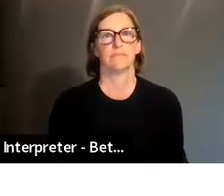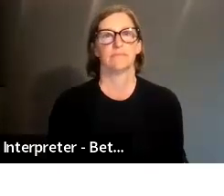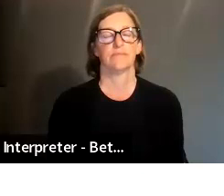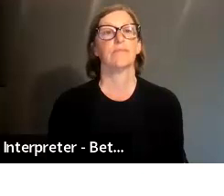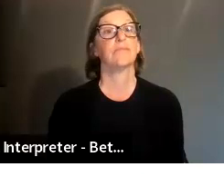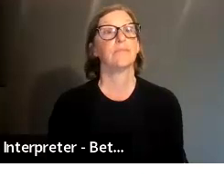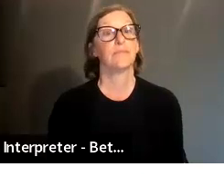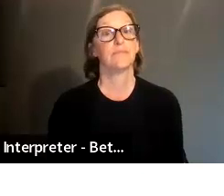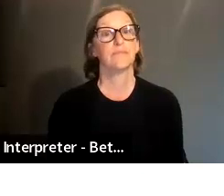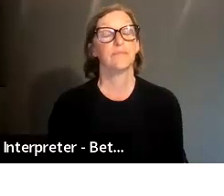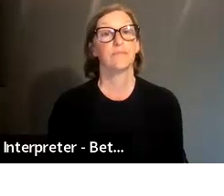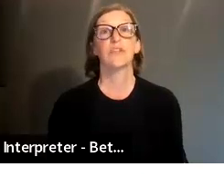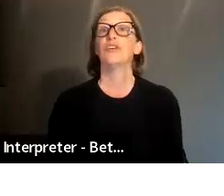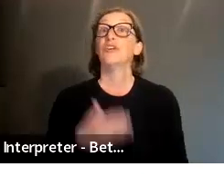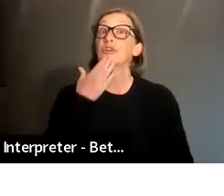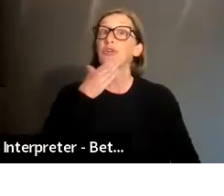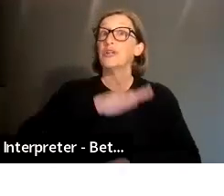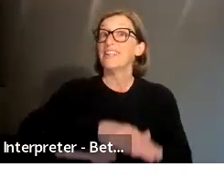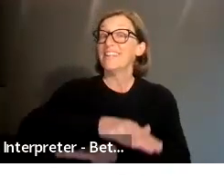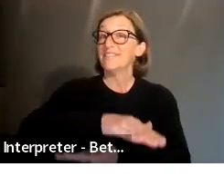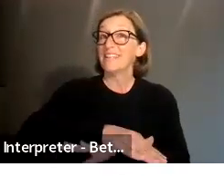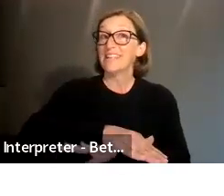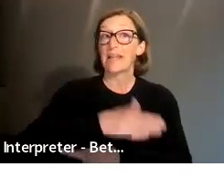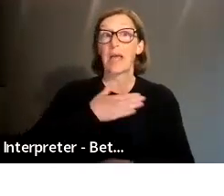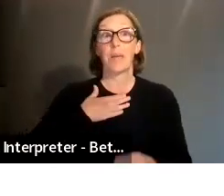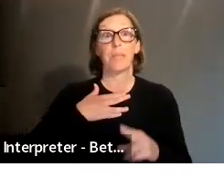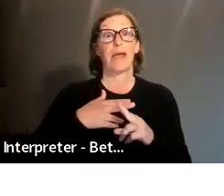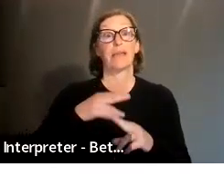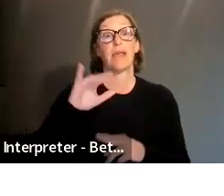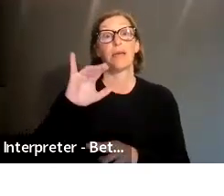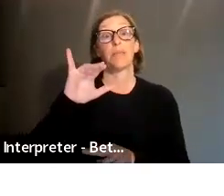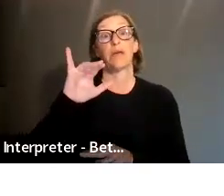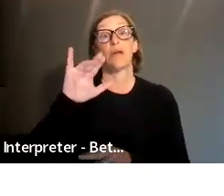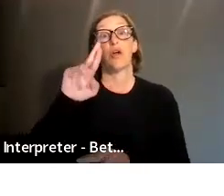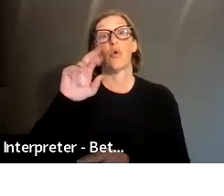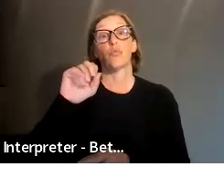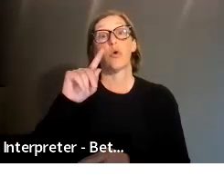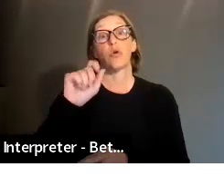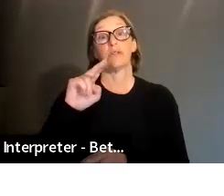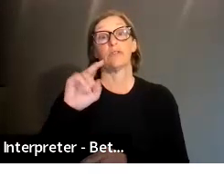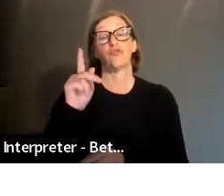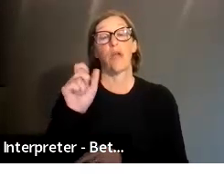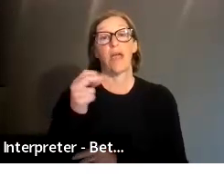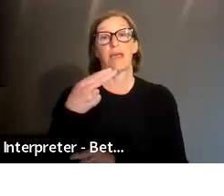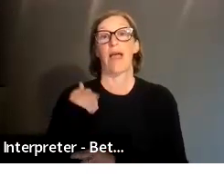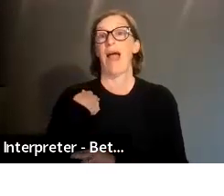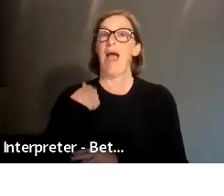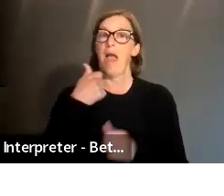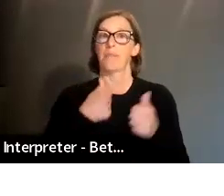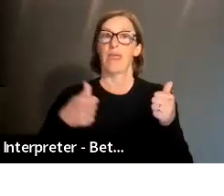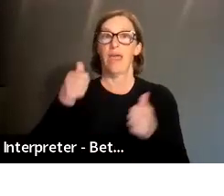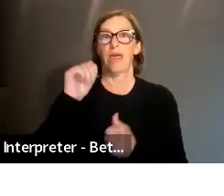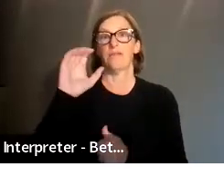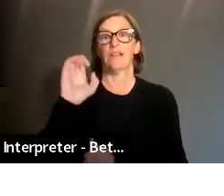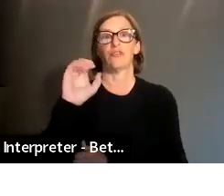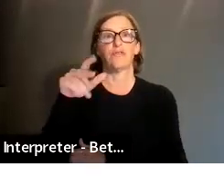Hi, good evening. My name is Professor Rothenstrach. I'm the head of the electrophysiology clinic and